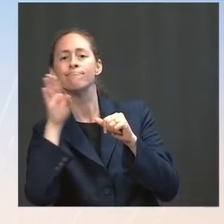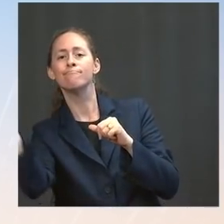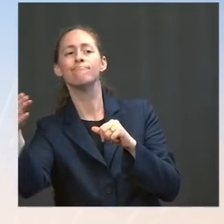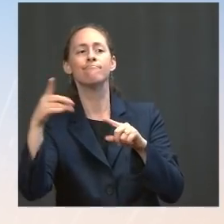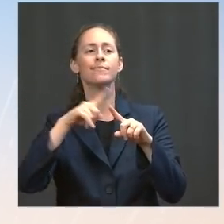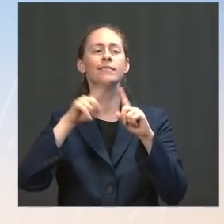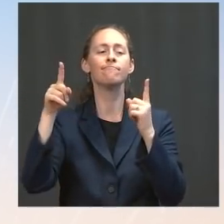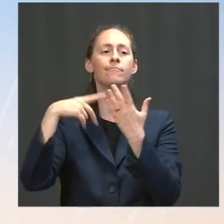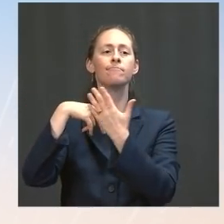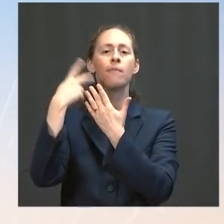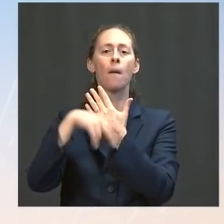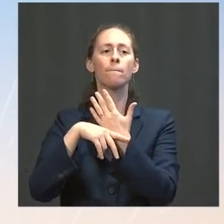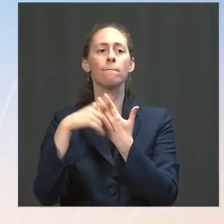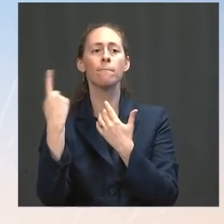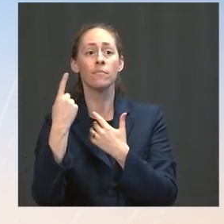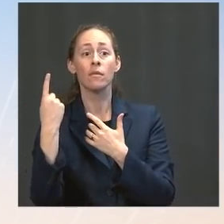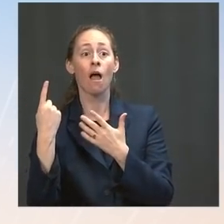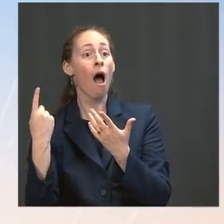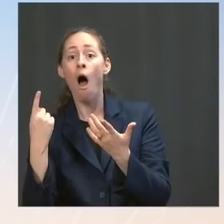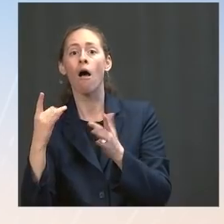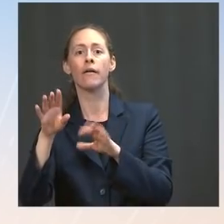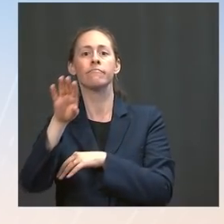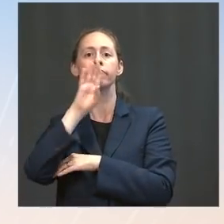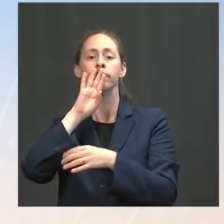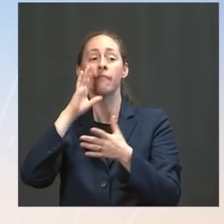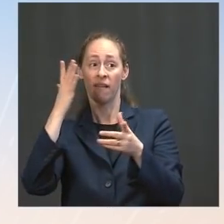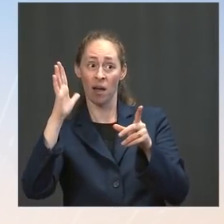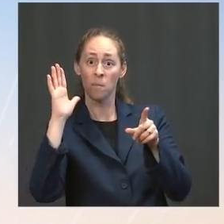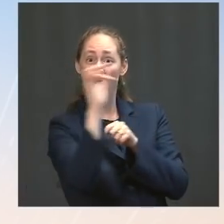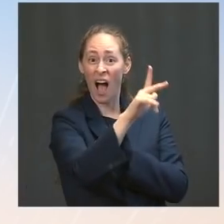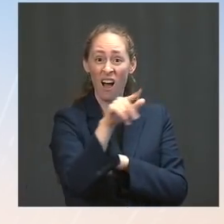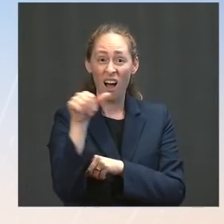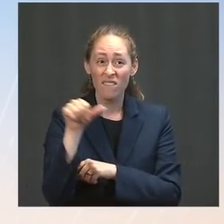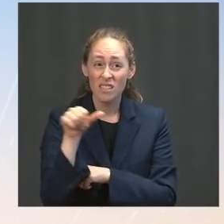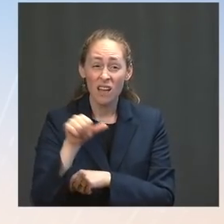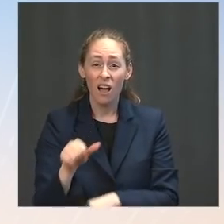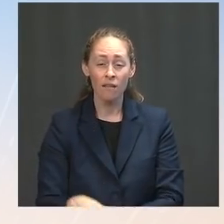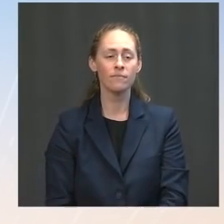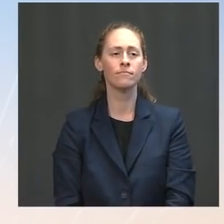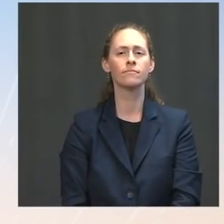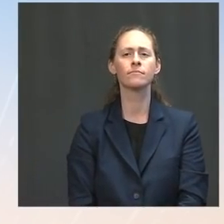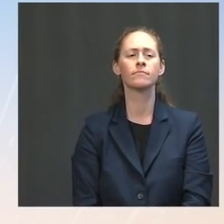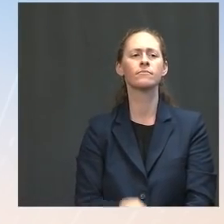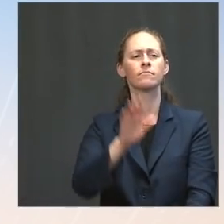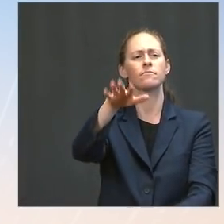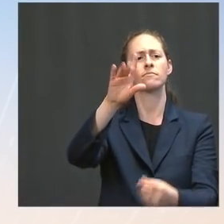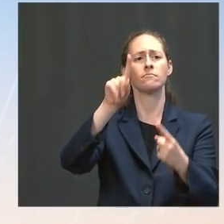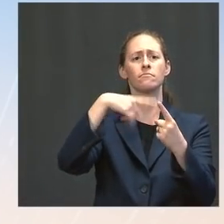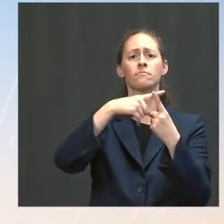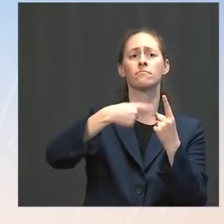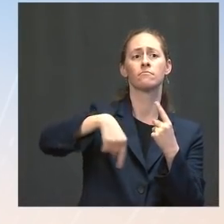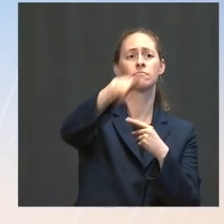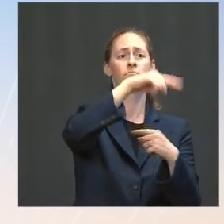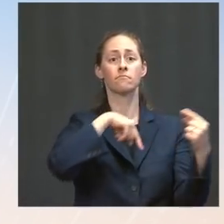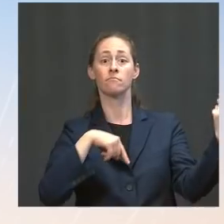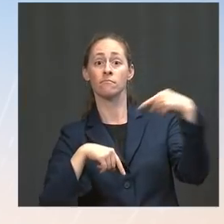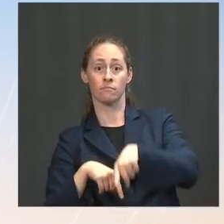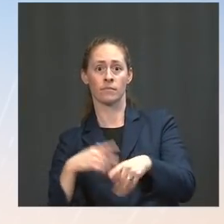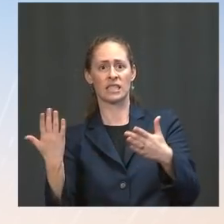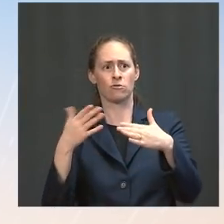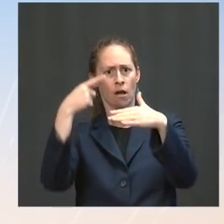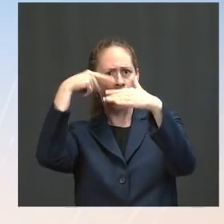the administration about dual citizens or American citizens who choose to stay in the country at this point? Well, I know this is very hard to understand for